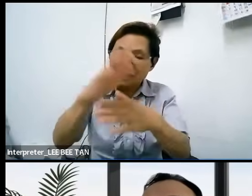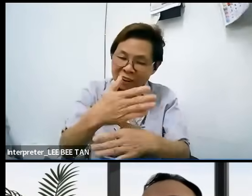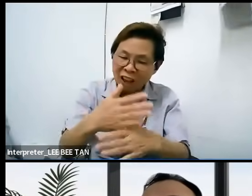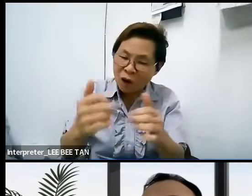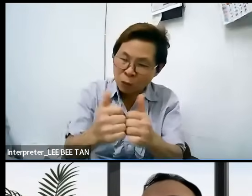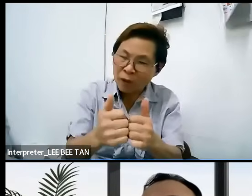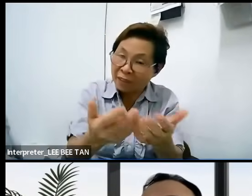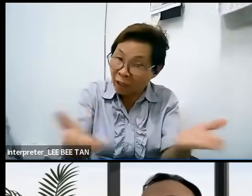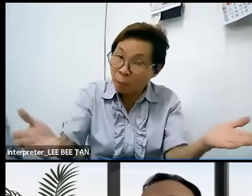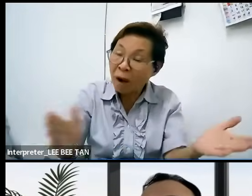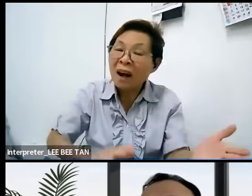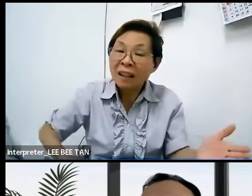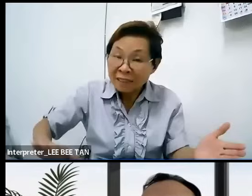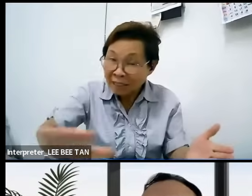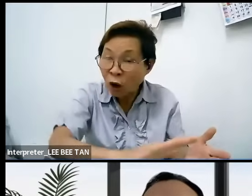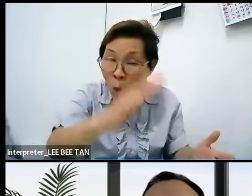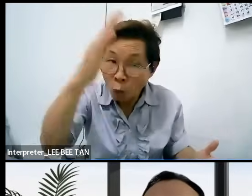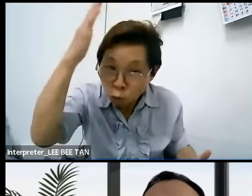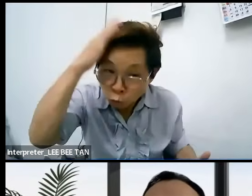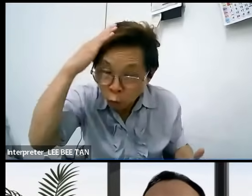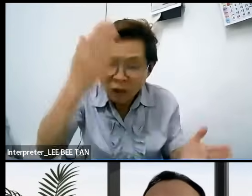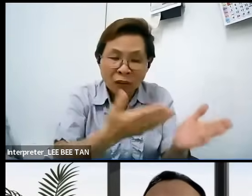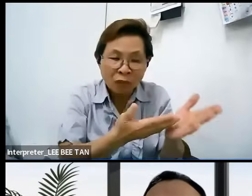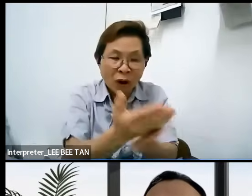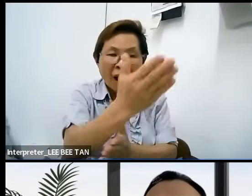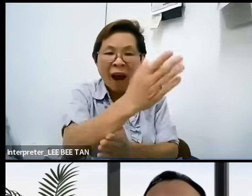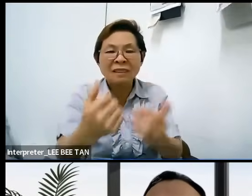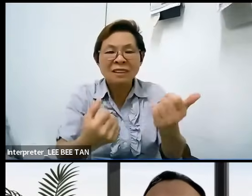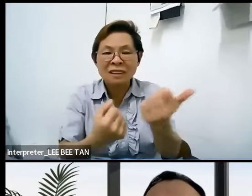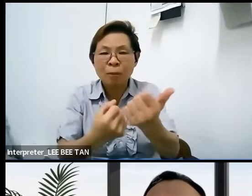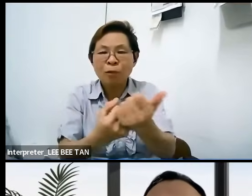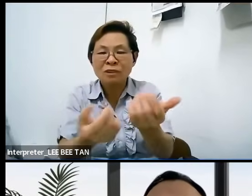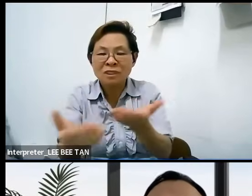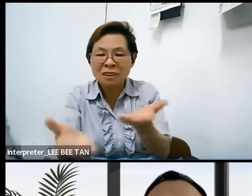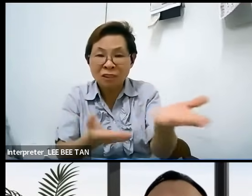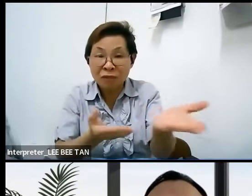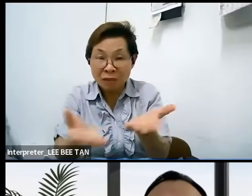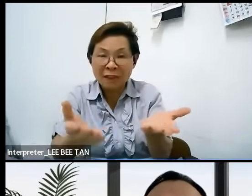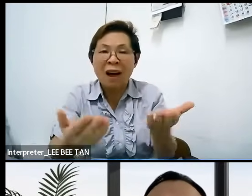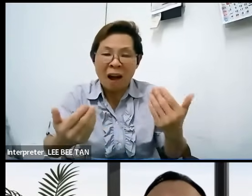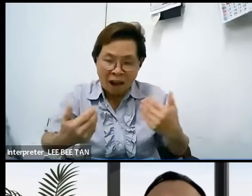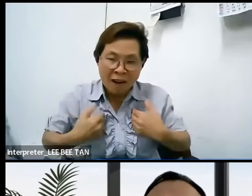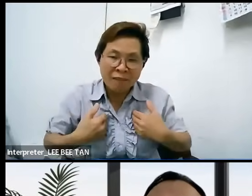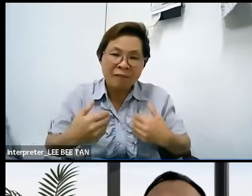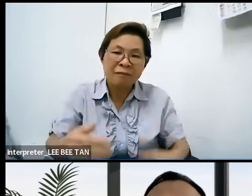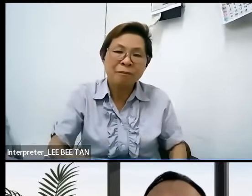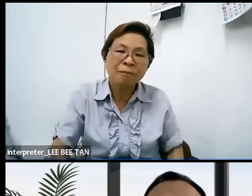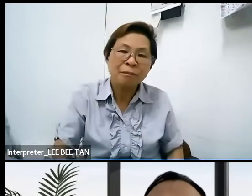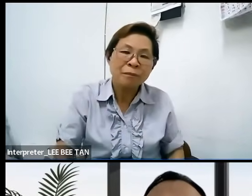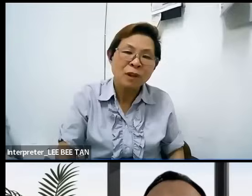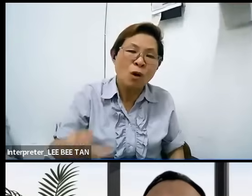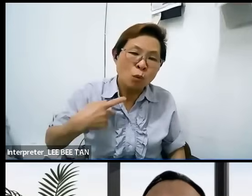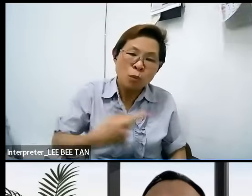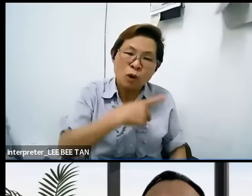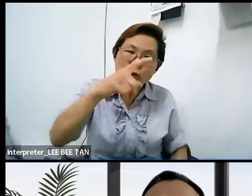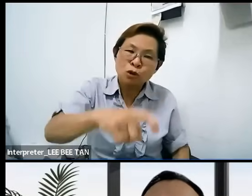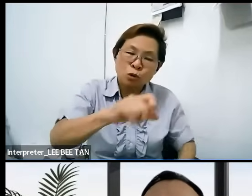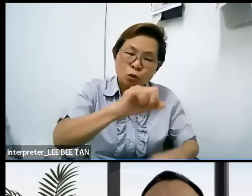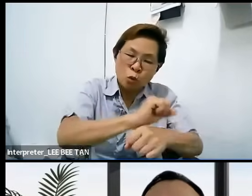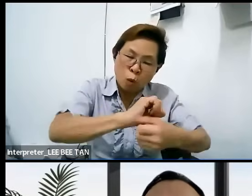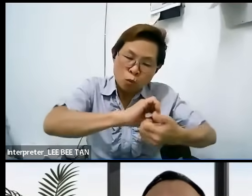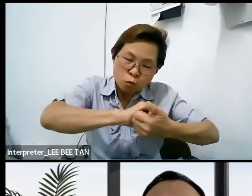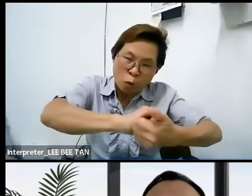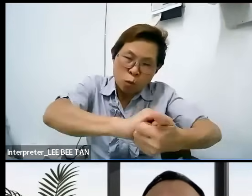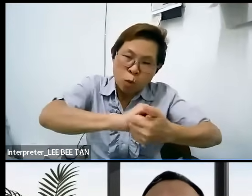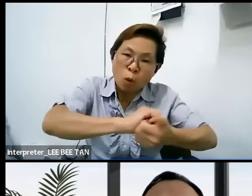that they are aware of their rights and the support services that are available. We should also work very, very closely